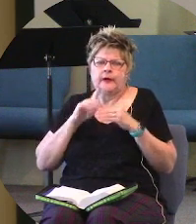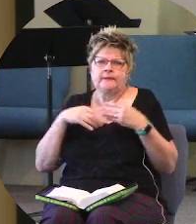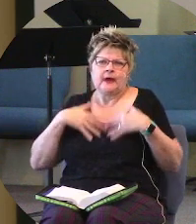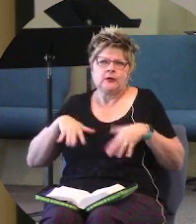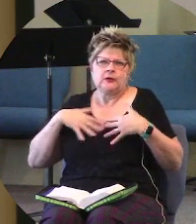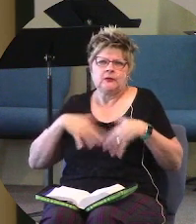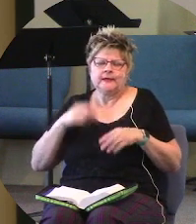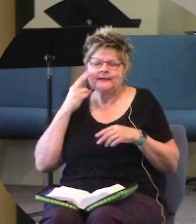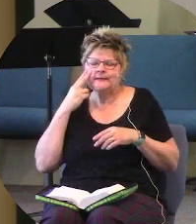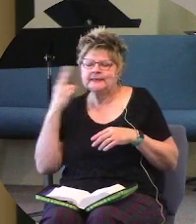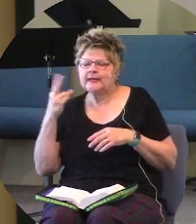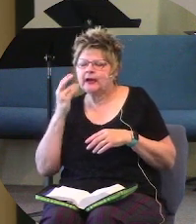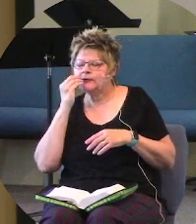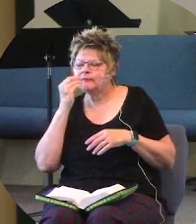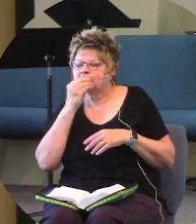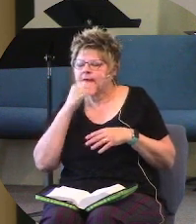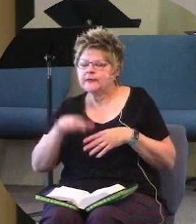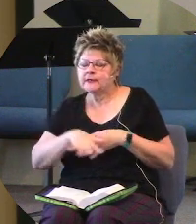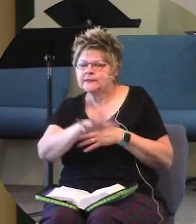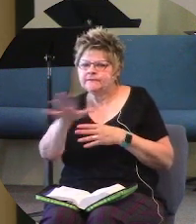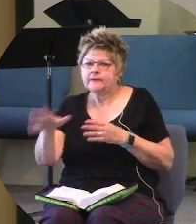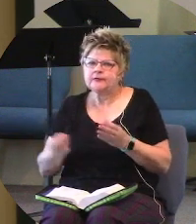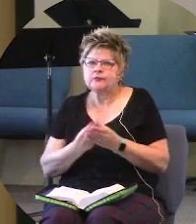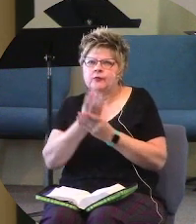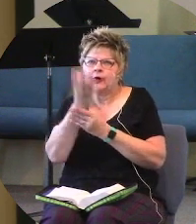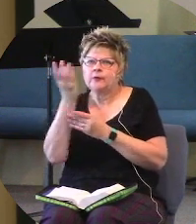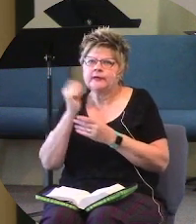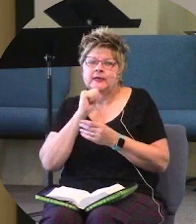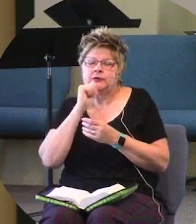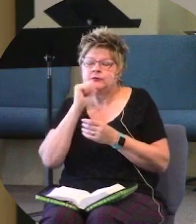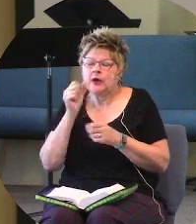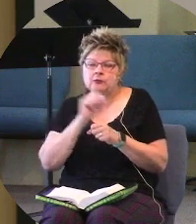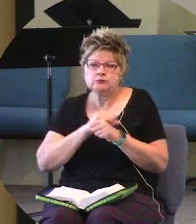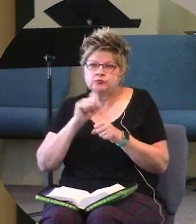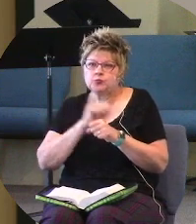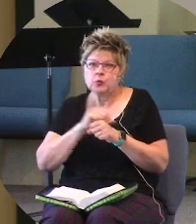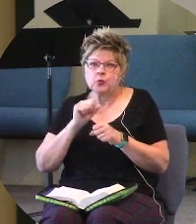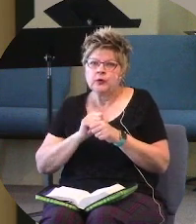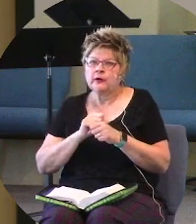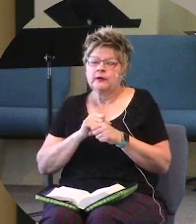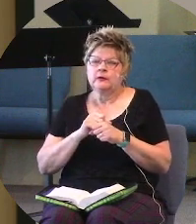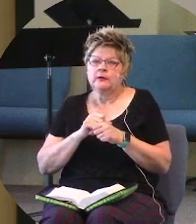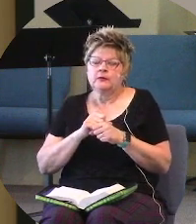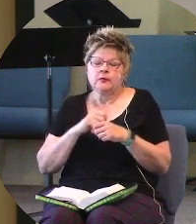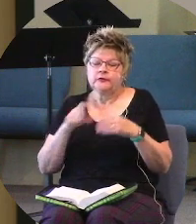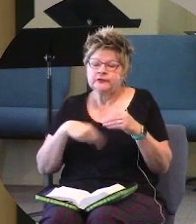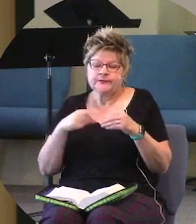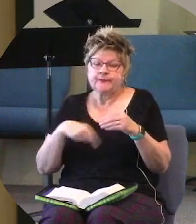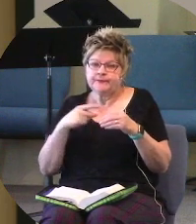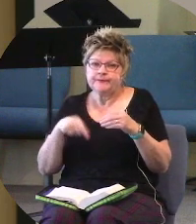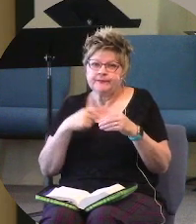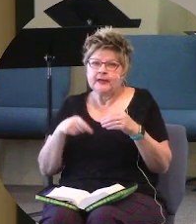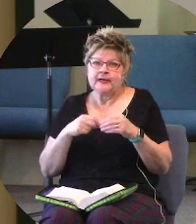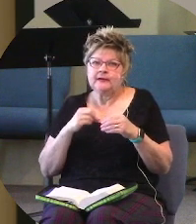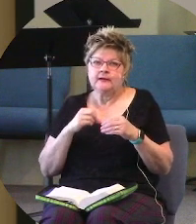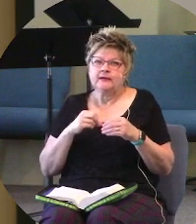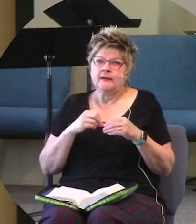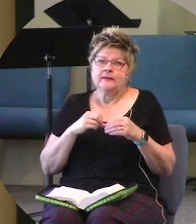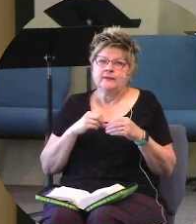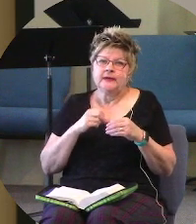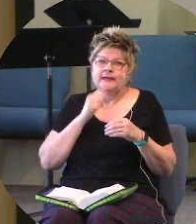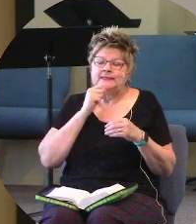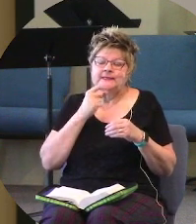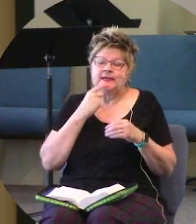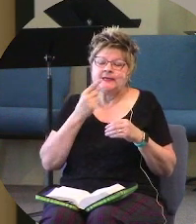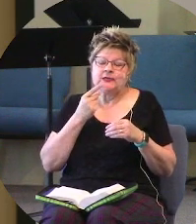how the lilies of the field grow. They do not toil, nor do they spin. Yet I say to you that not even